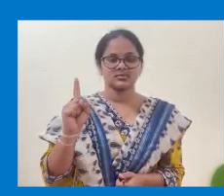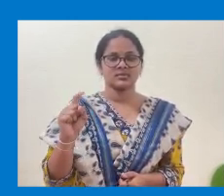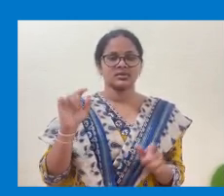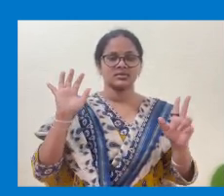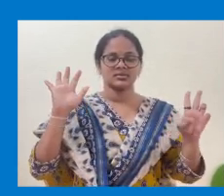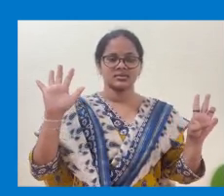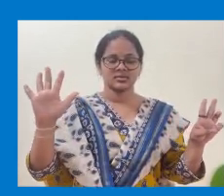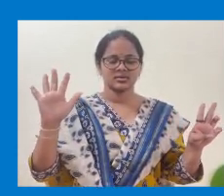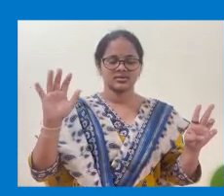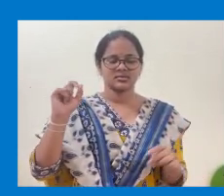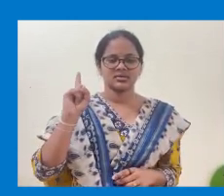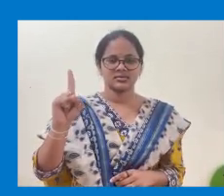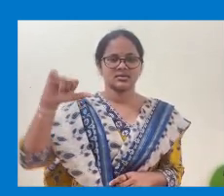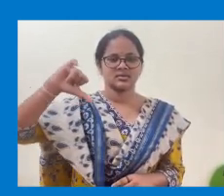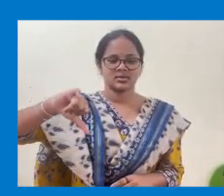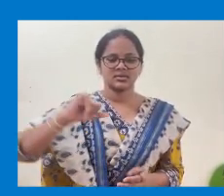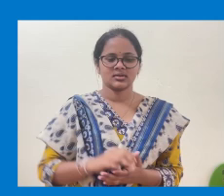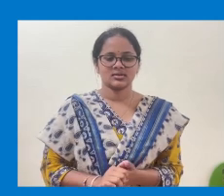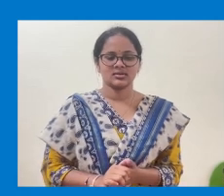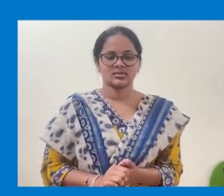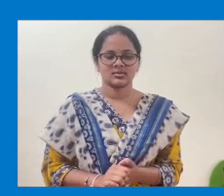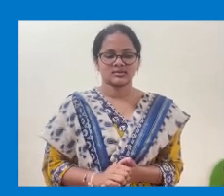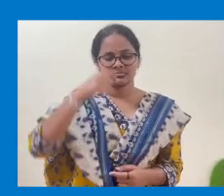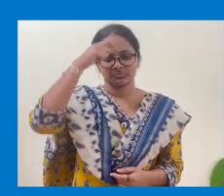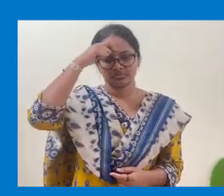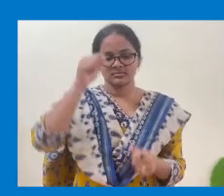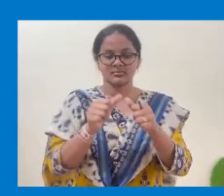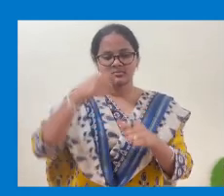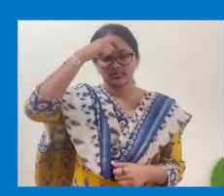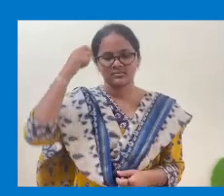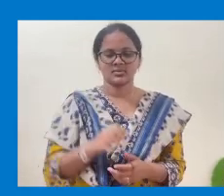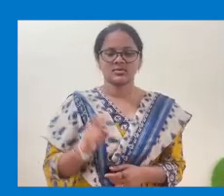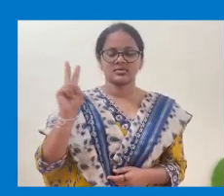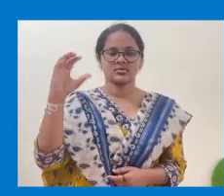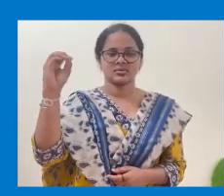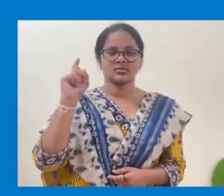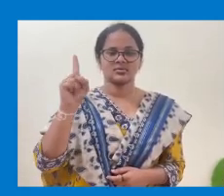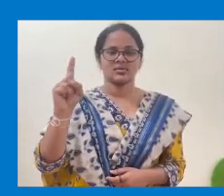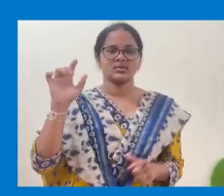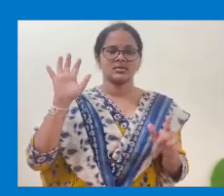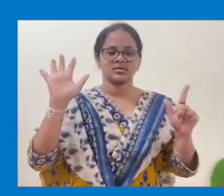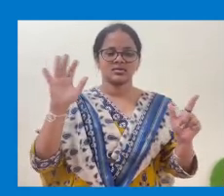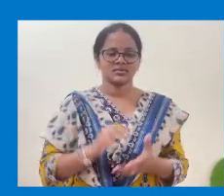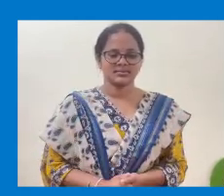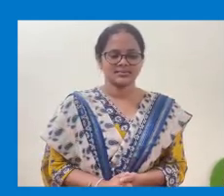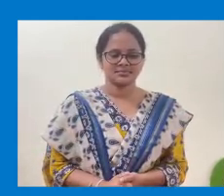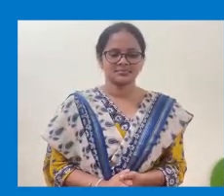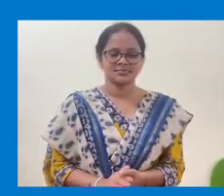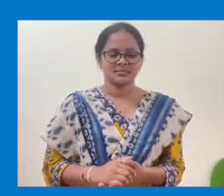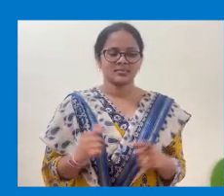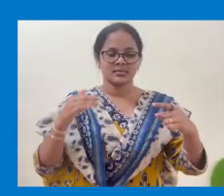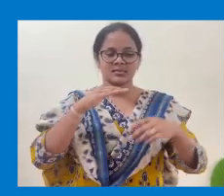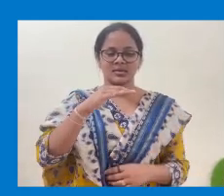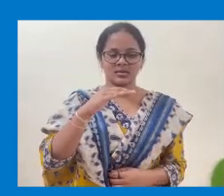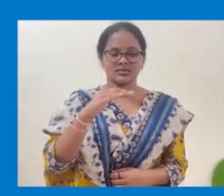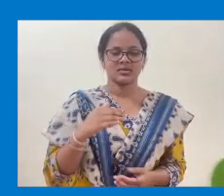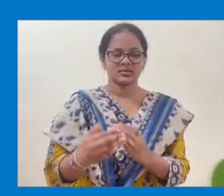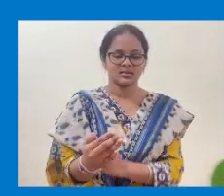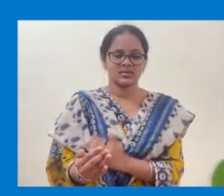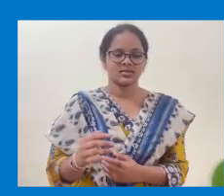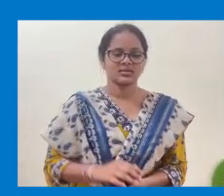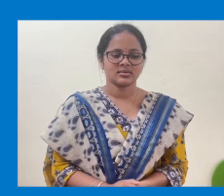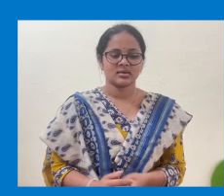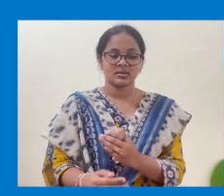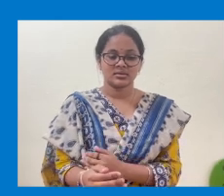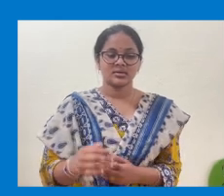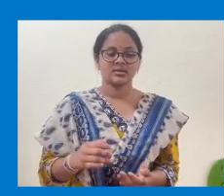Accessibility. Public places, transport, and websites should be accessible to all. Protection from discrimination.